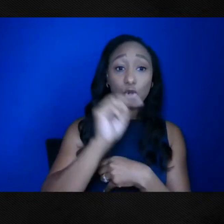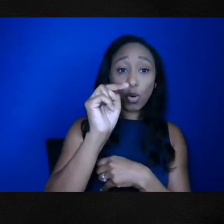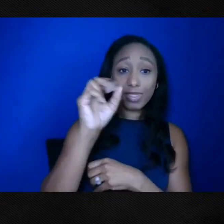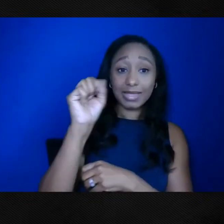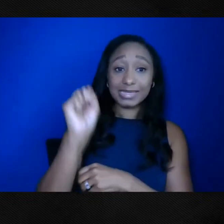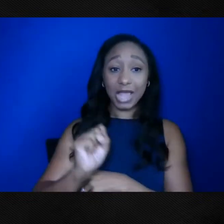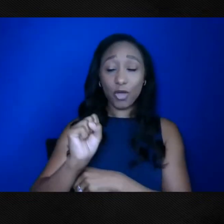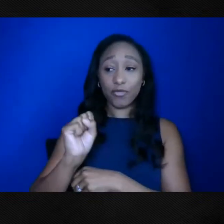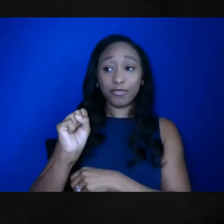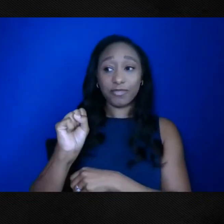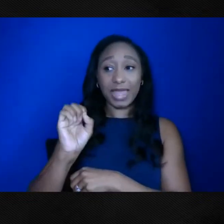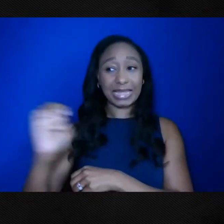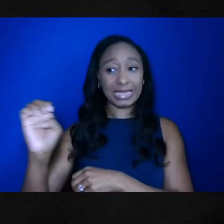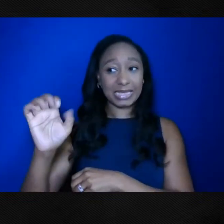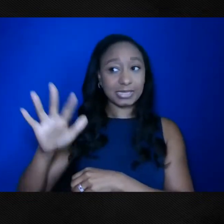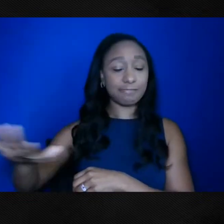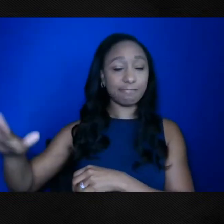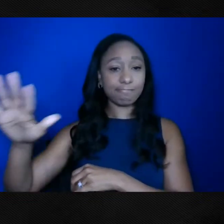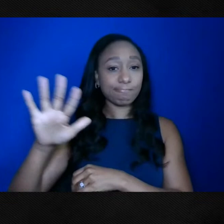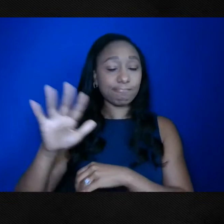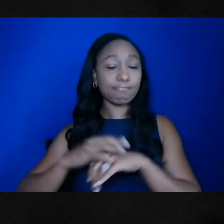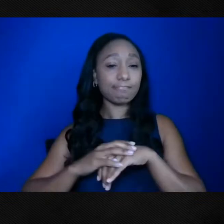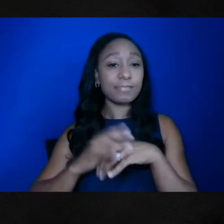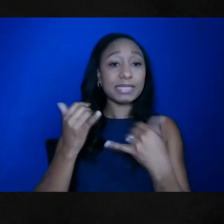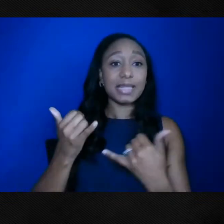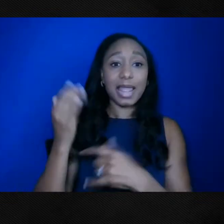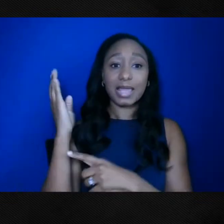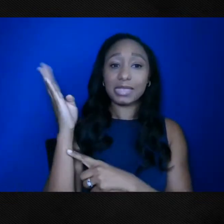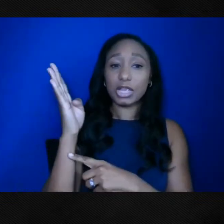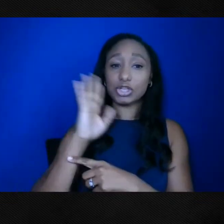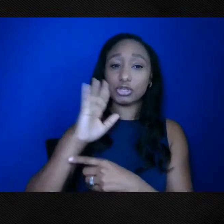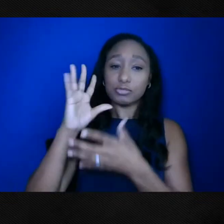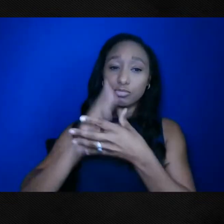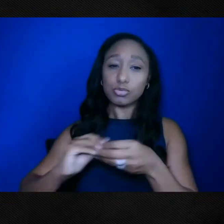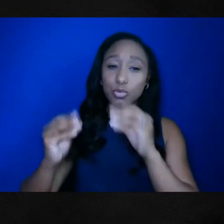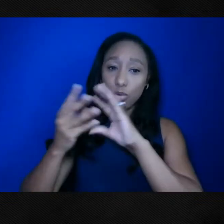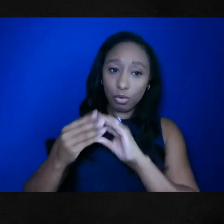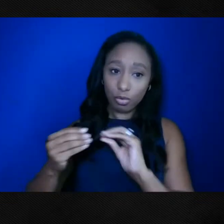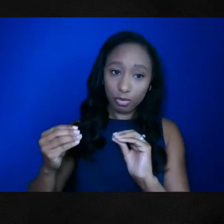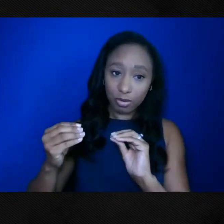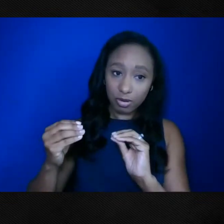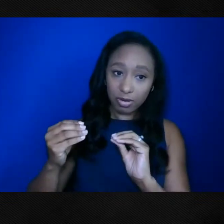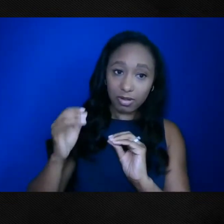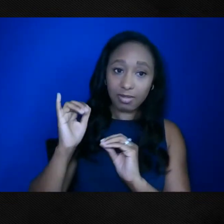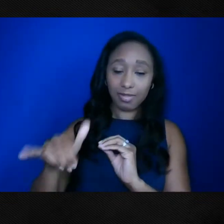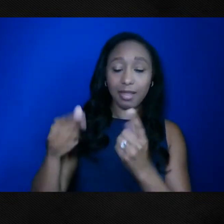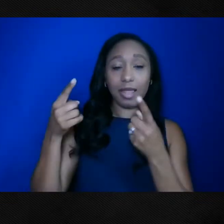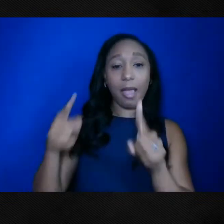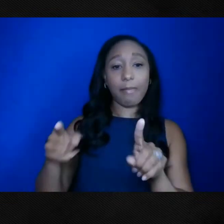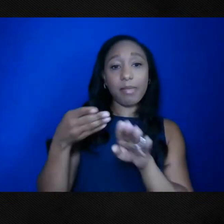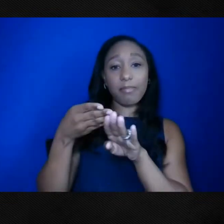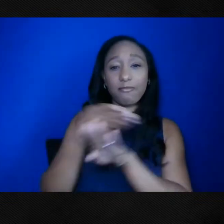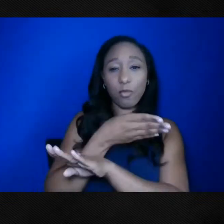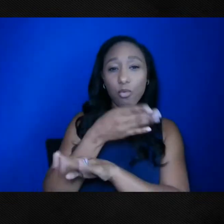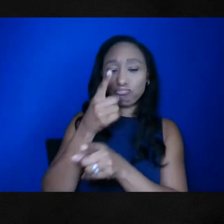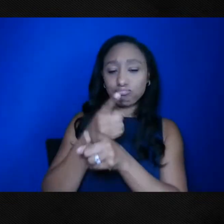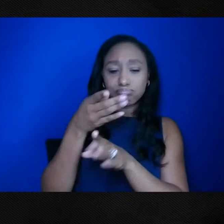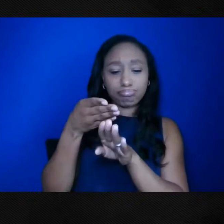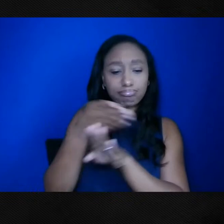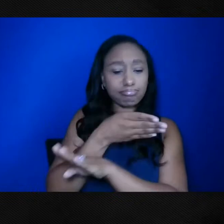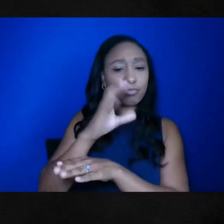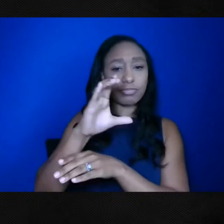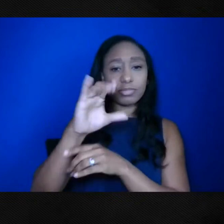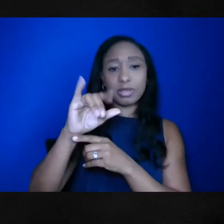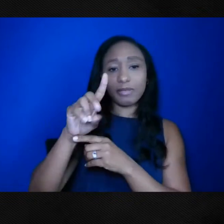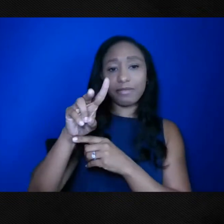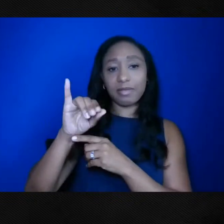East-West divisions. Today's lecture is a story of that fraught time before the Civil War. Although the events you will